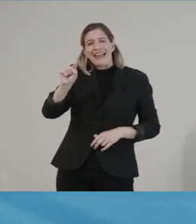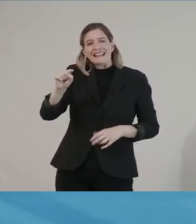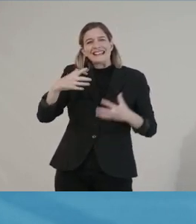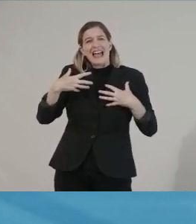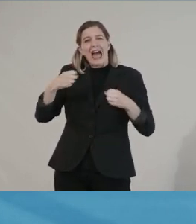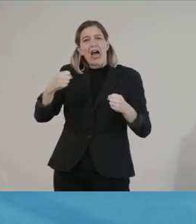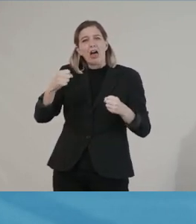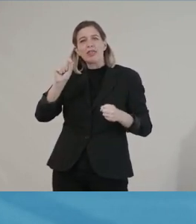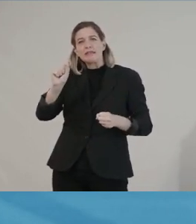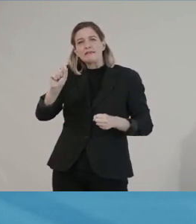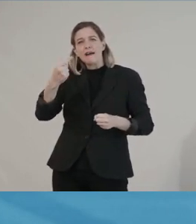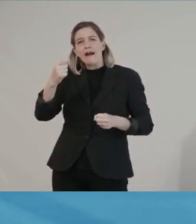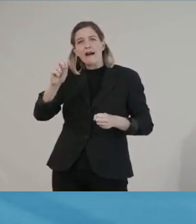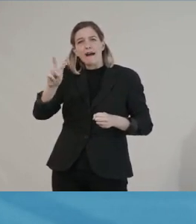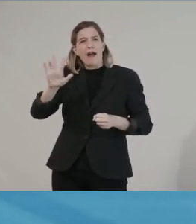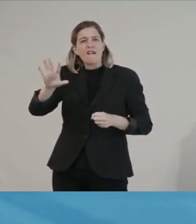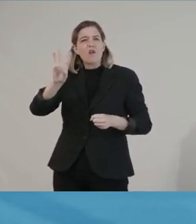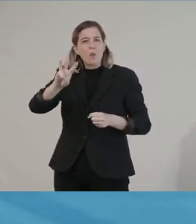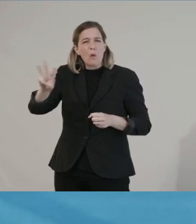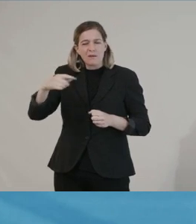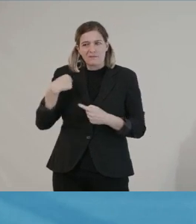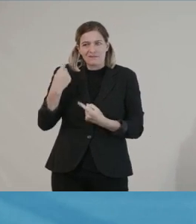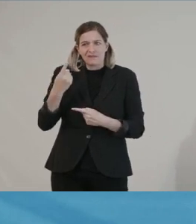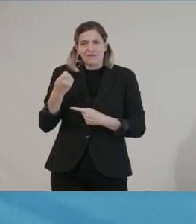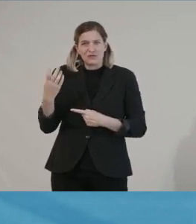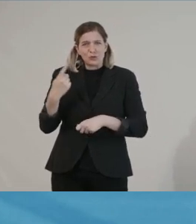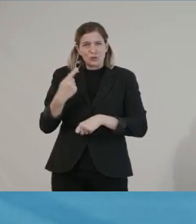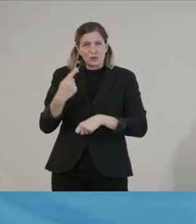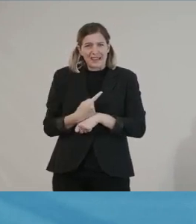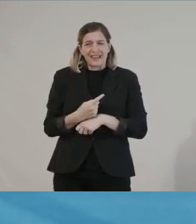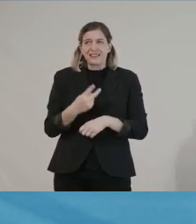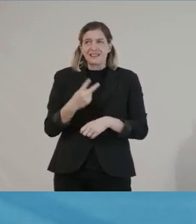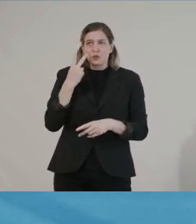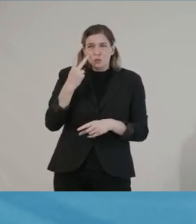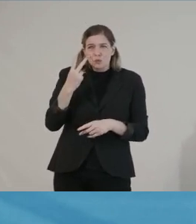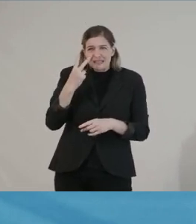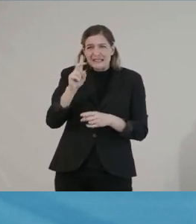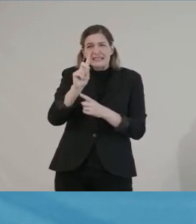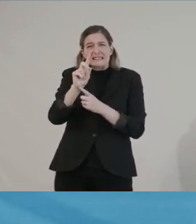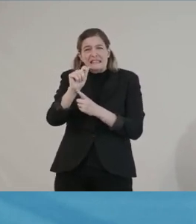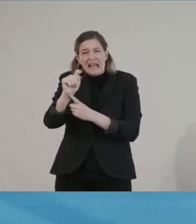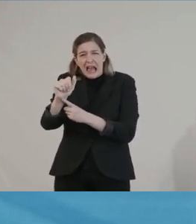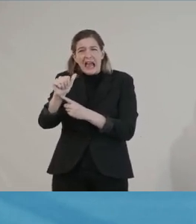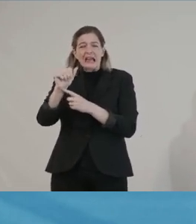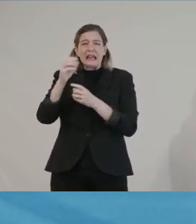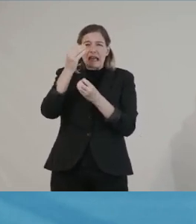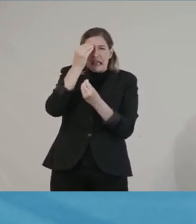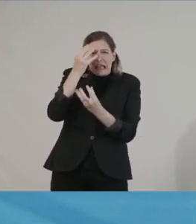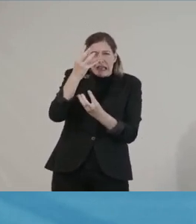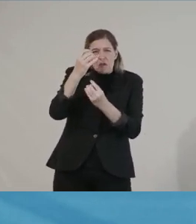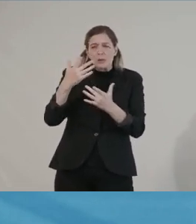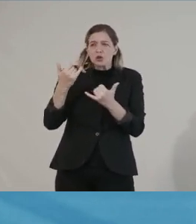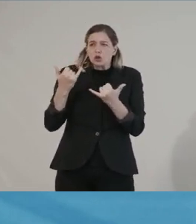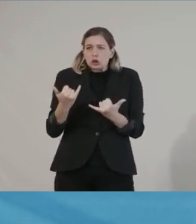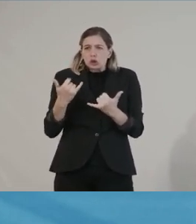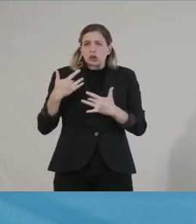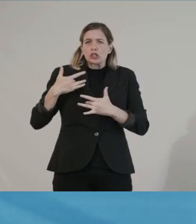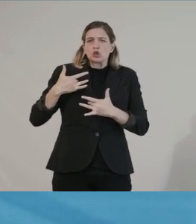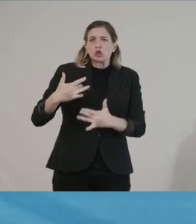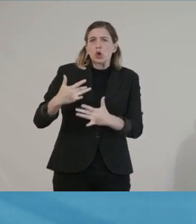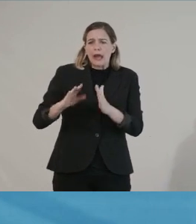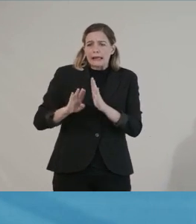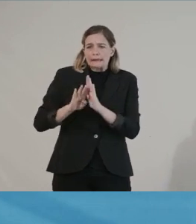data and information and current trends that we are able to share with you. So we're going to continue to do